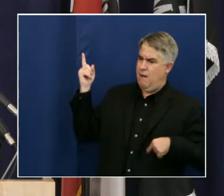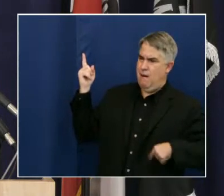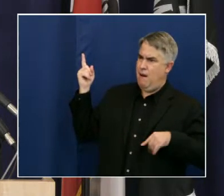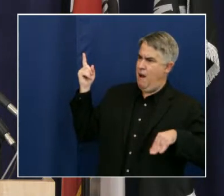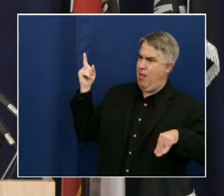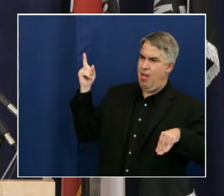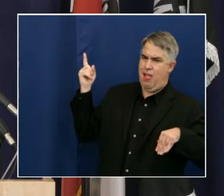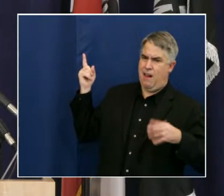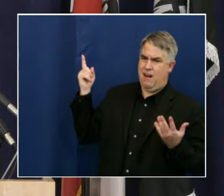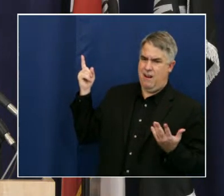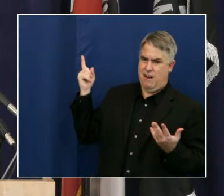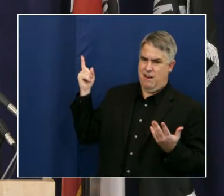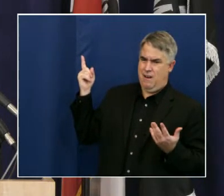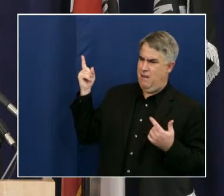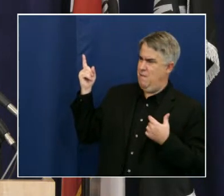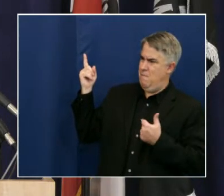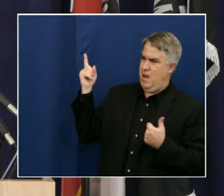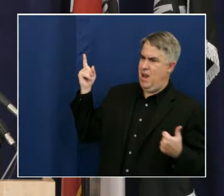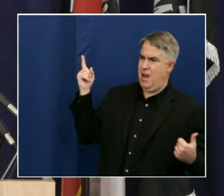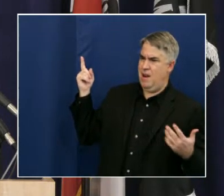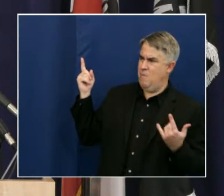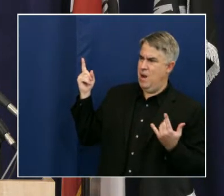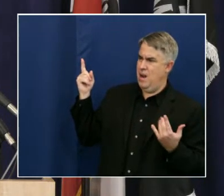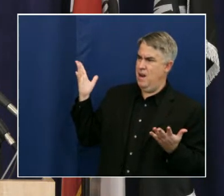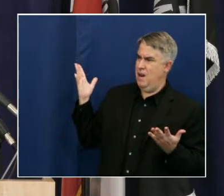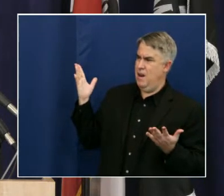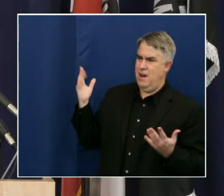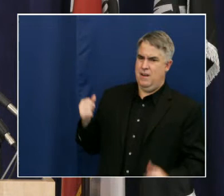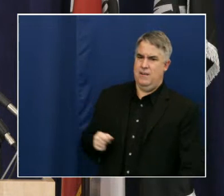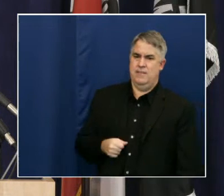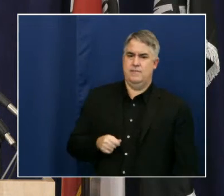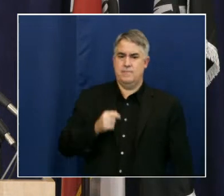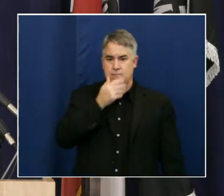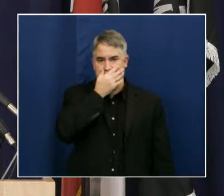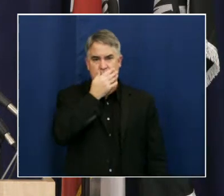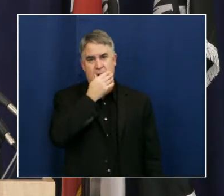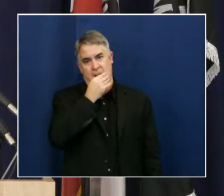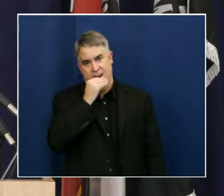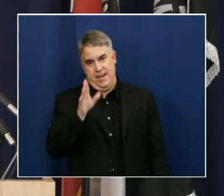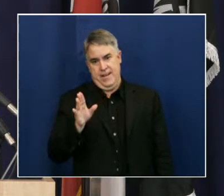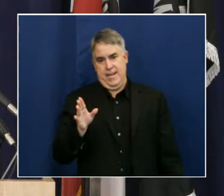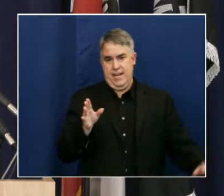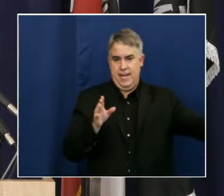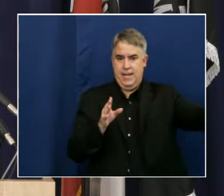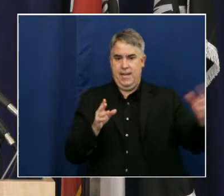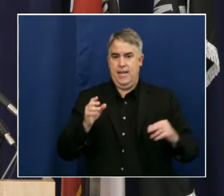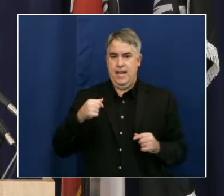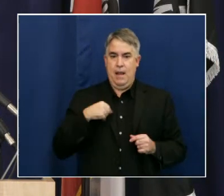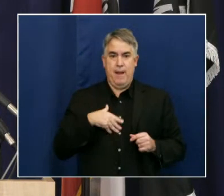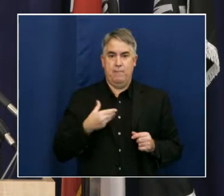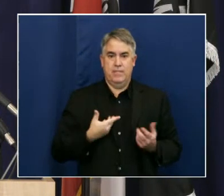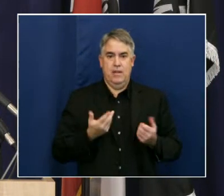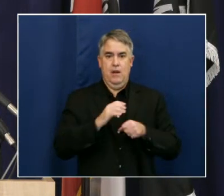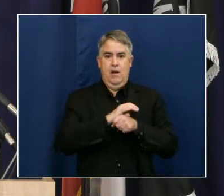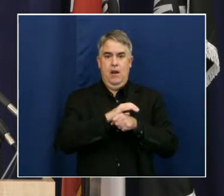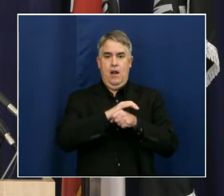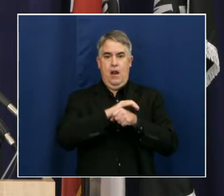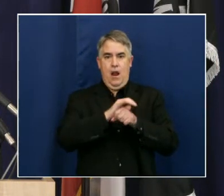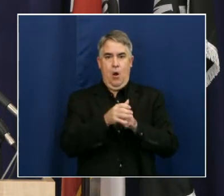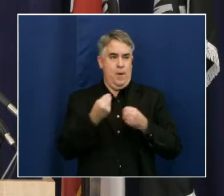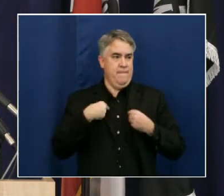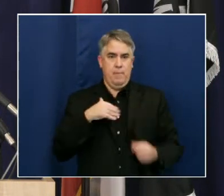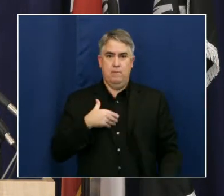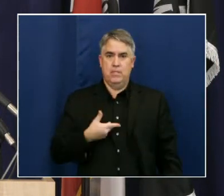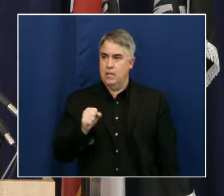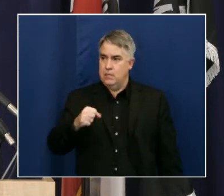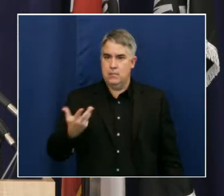quite a bit of ways from finishing 1A. Well, there's a lot of things about COVID that upset me and frustrate me, but I think